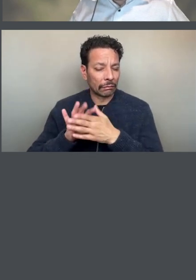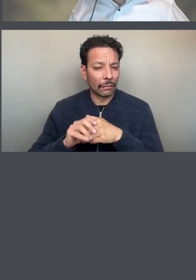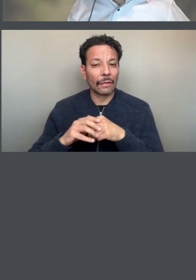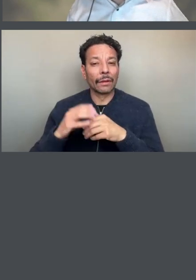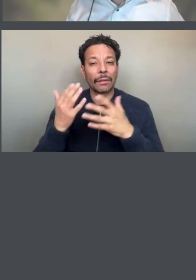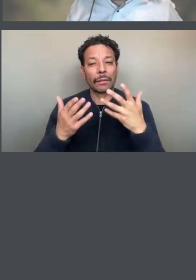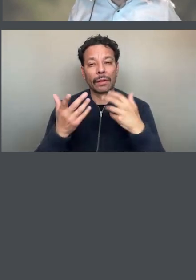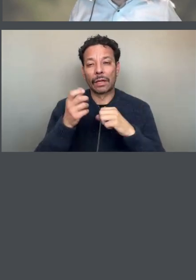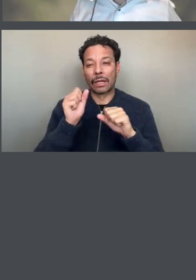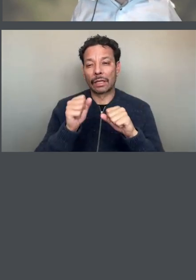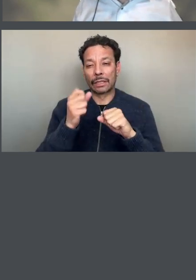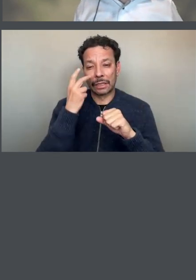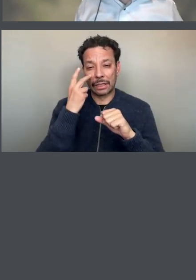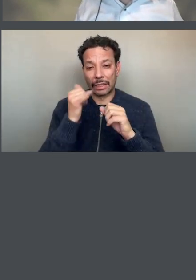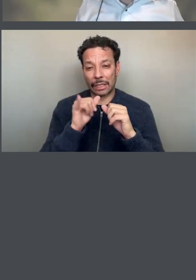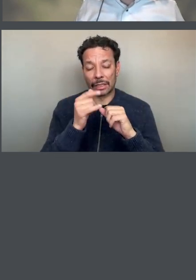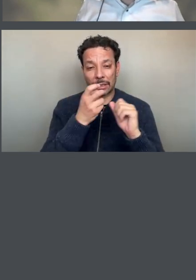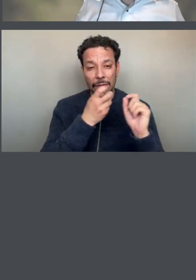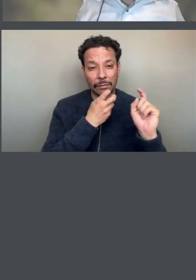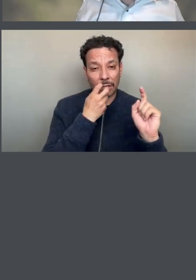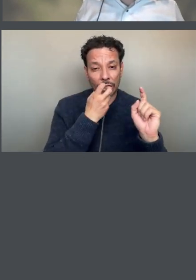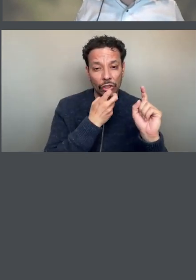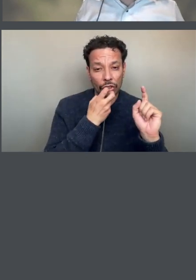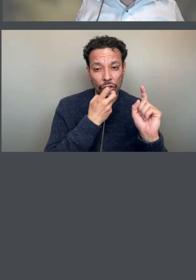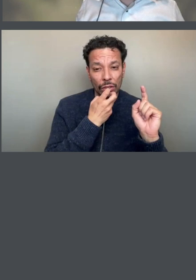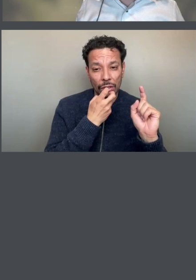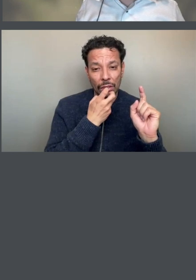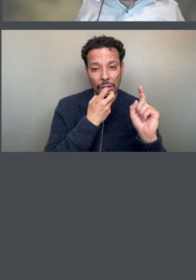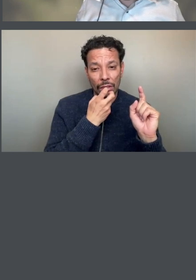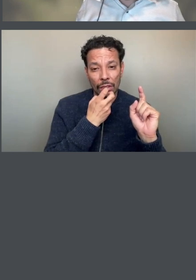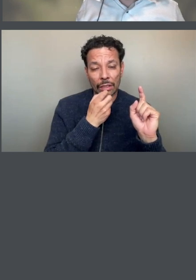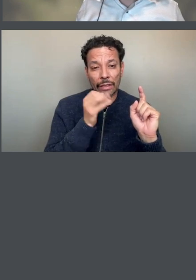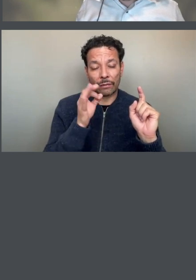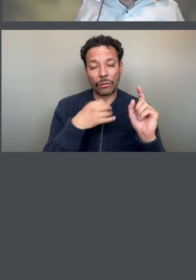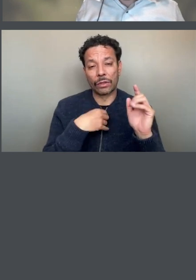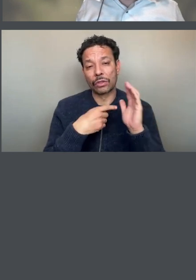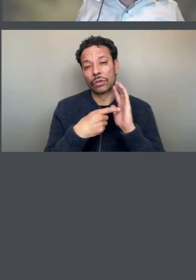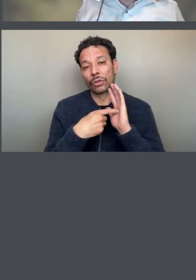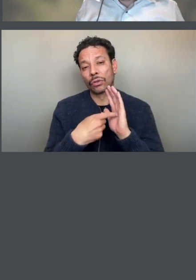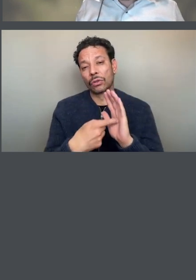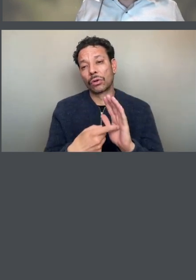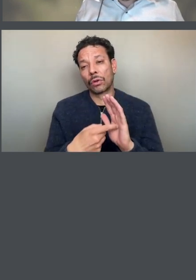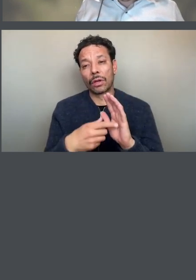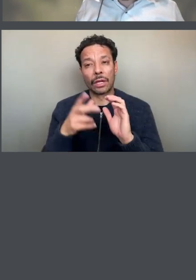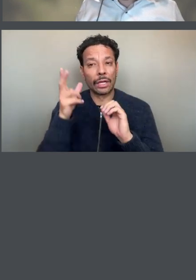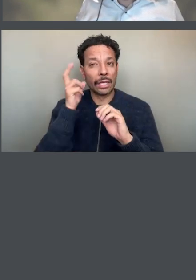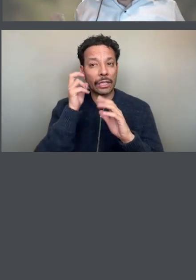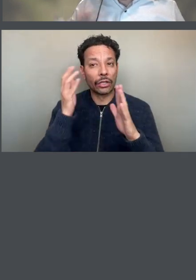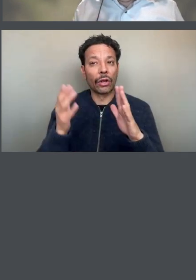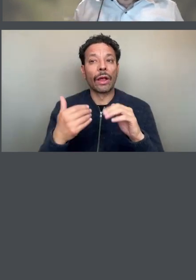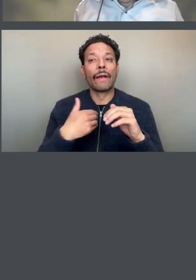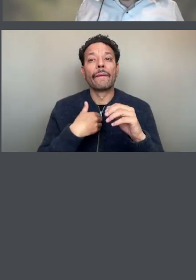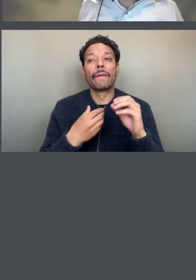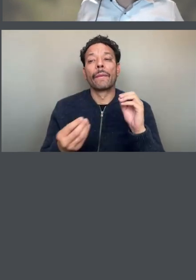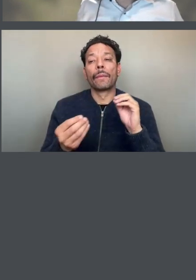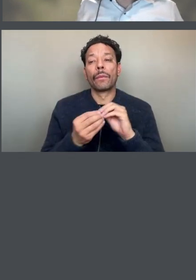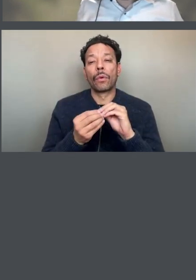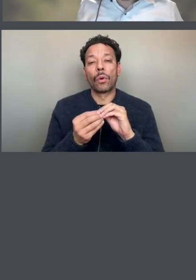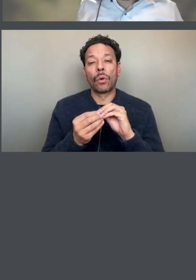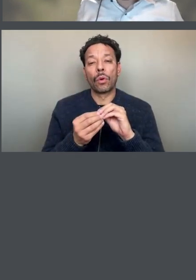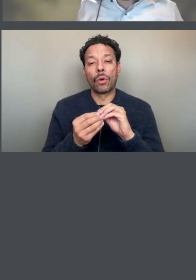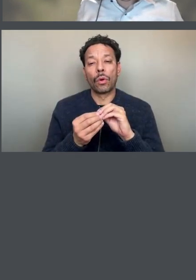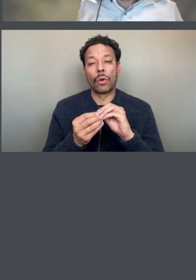So you may or may not be able to tell that that's speech. If we model a listener that has more channels